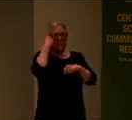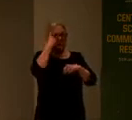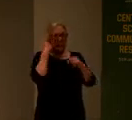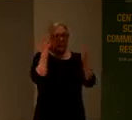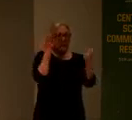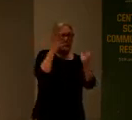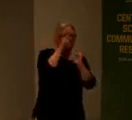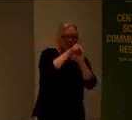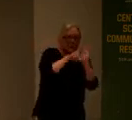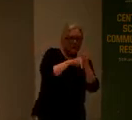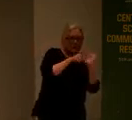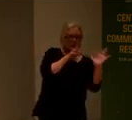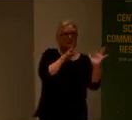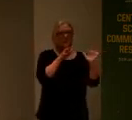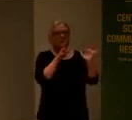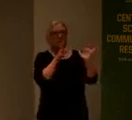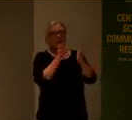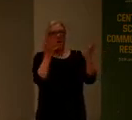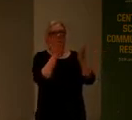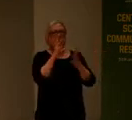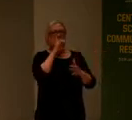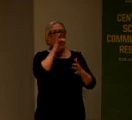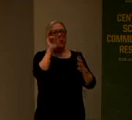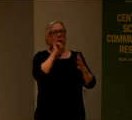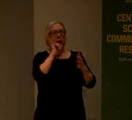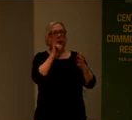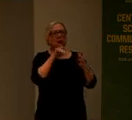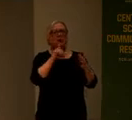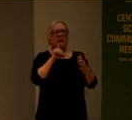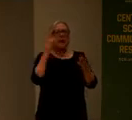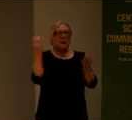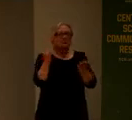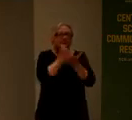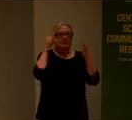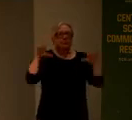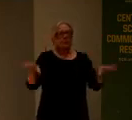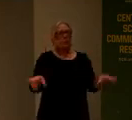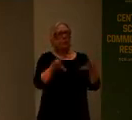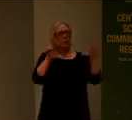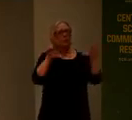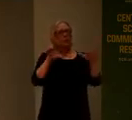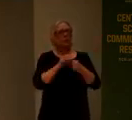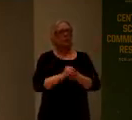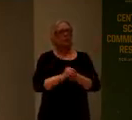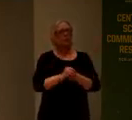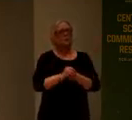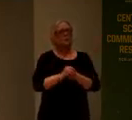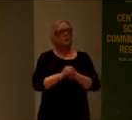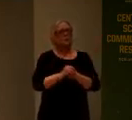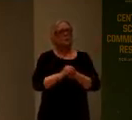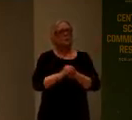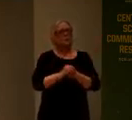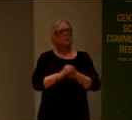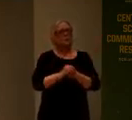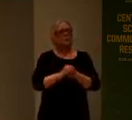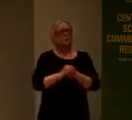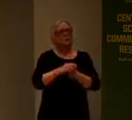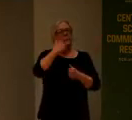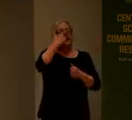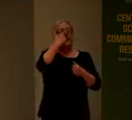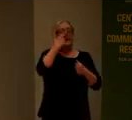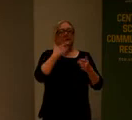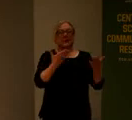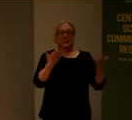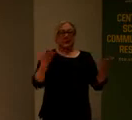protocol or, you know, what this would look like in practice, because there isn't, in this direction, there isn't as much